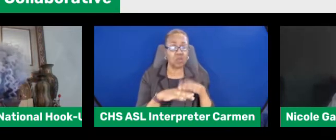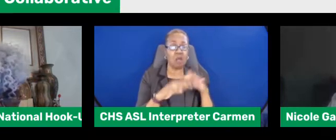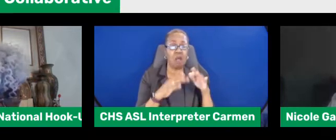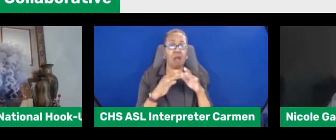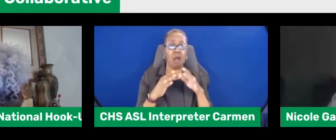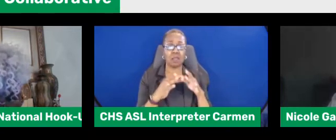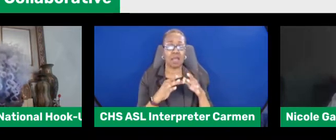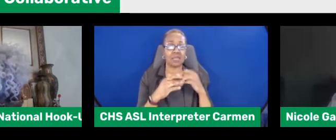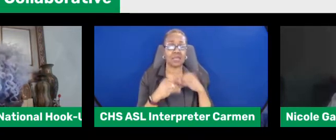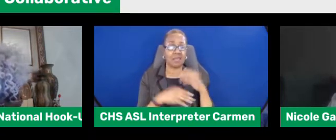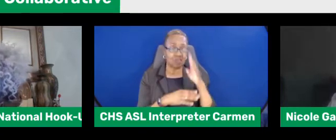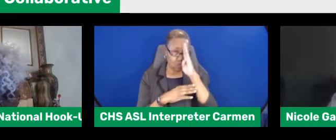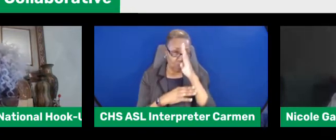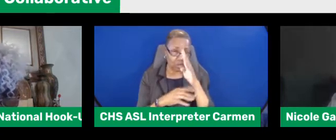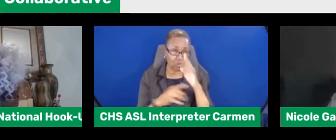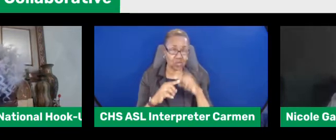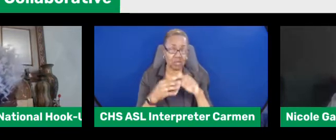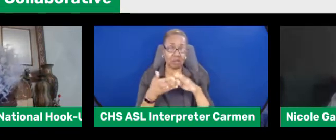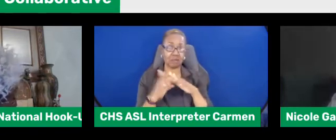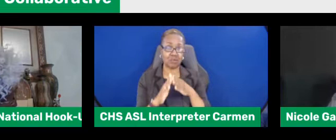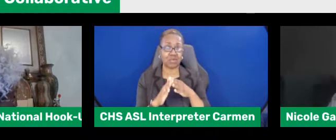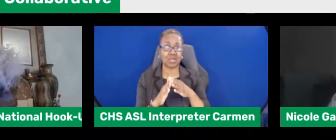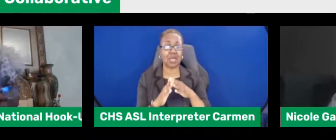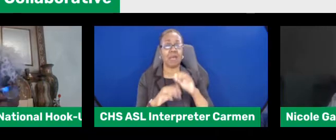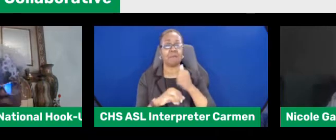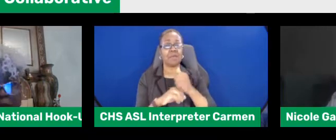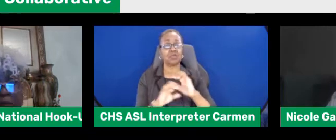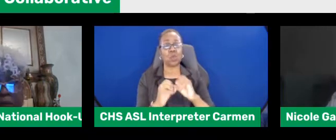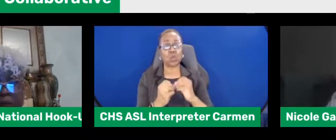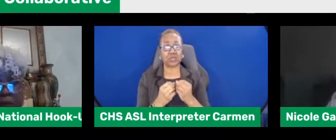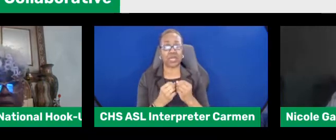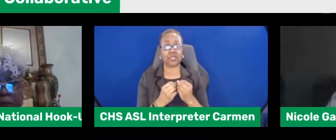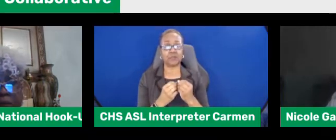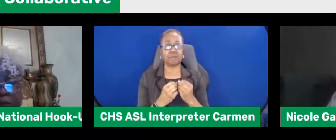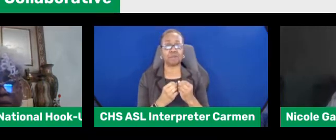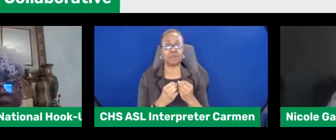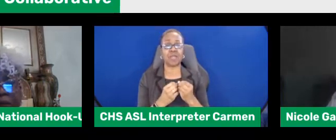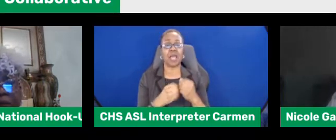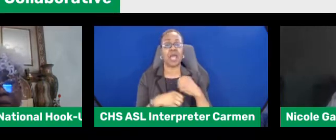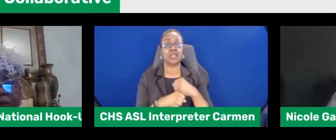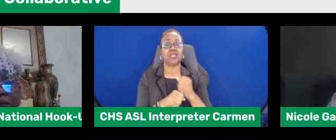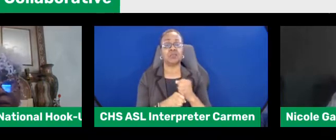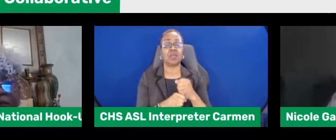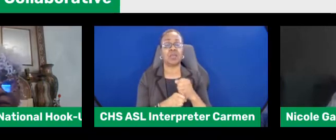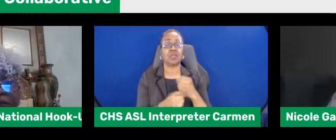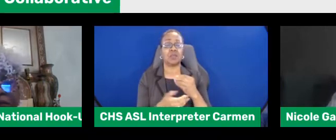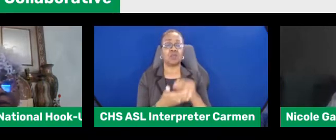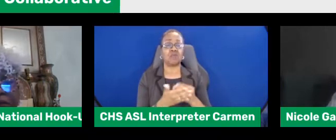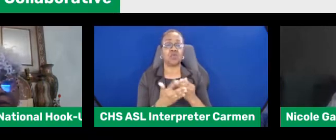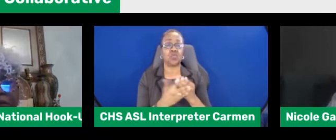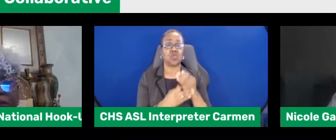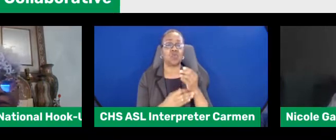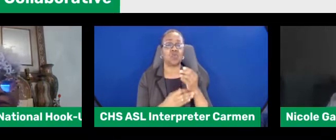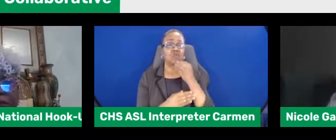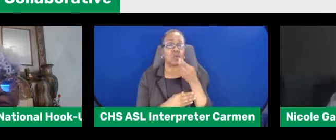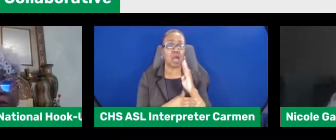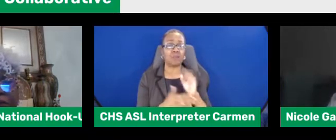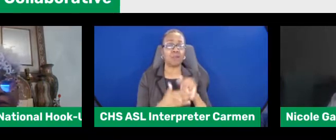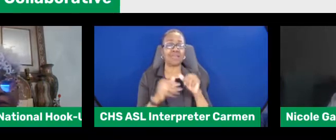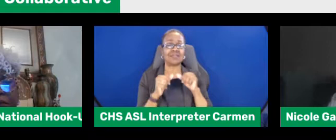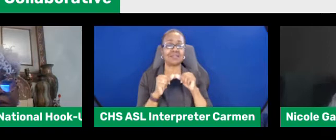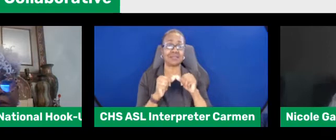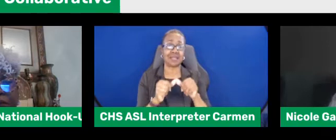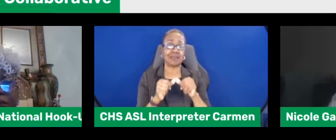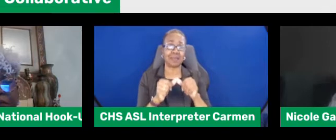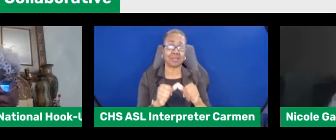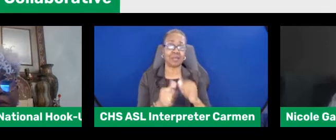it directly to their community-based organization. Generating that revenue through that food hub, which will be the sustainability piece